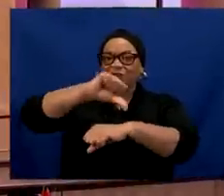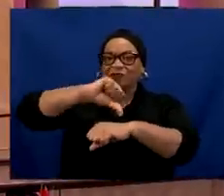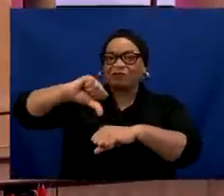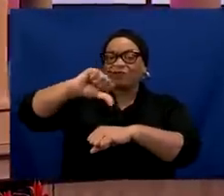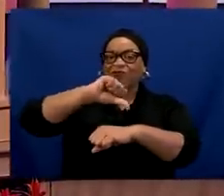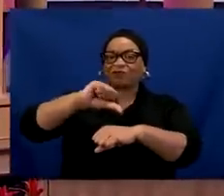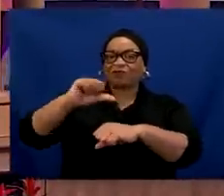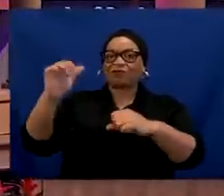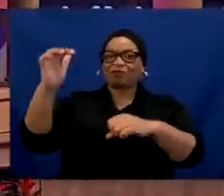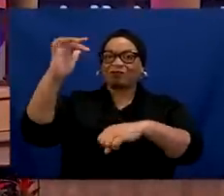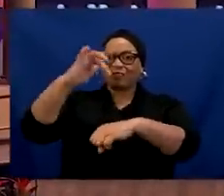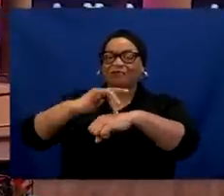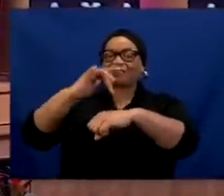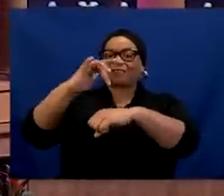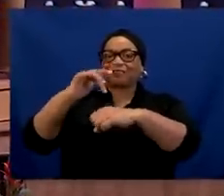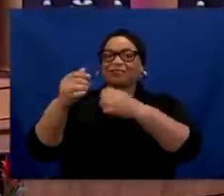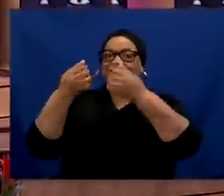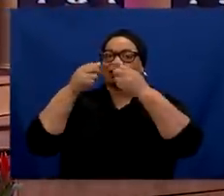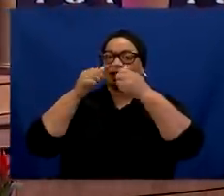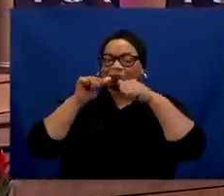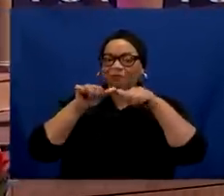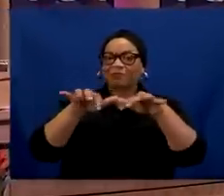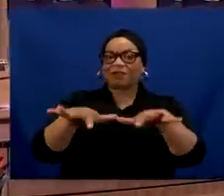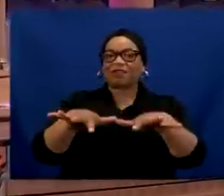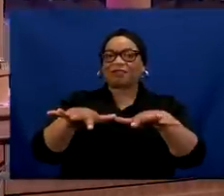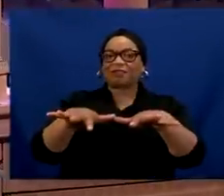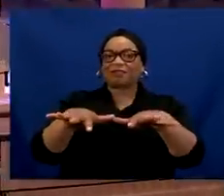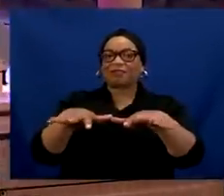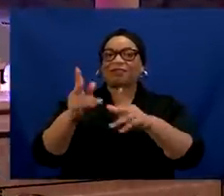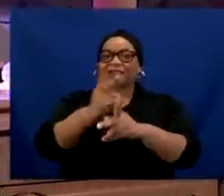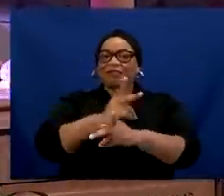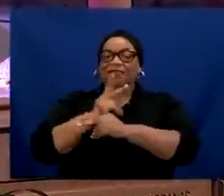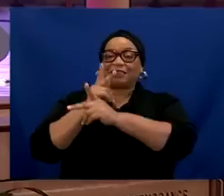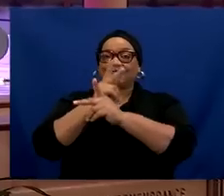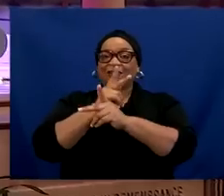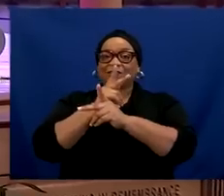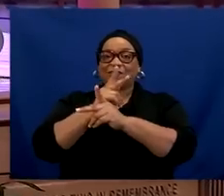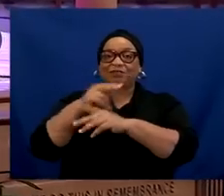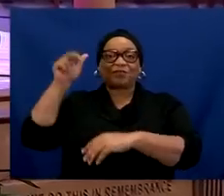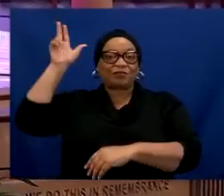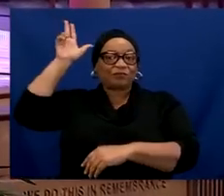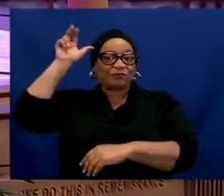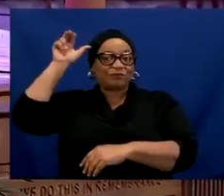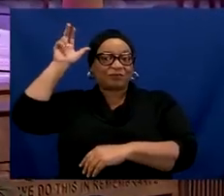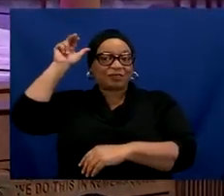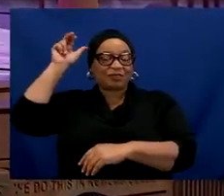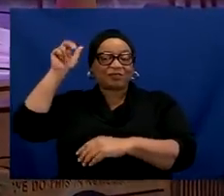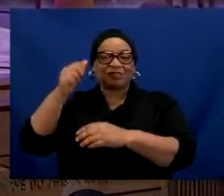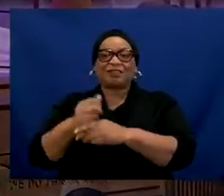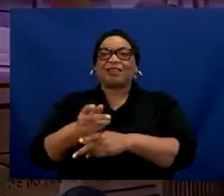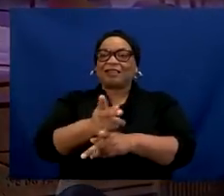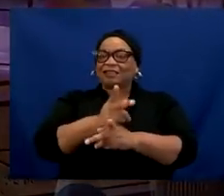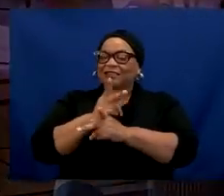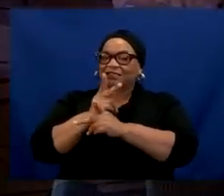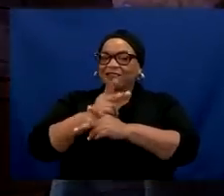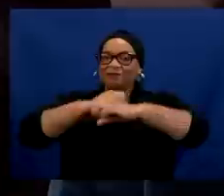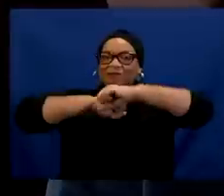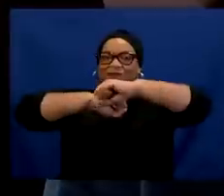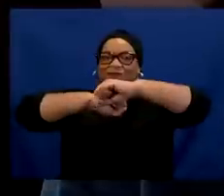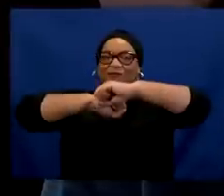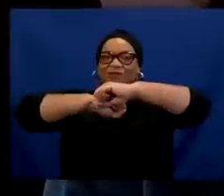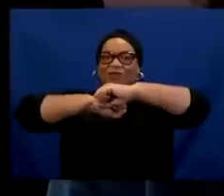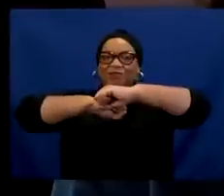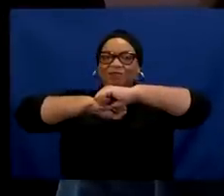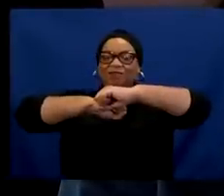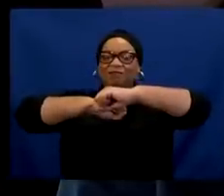what you've always done. Keep us from the evil one. Protect us and hold us. Keep us in the hollowness